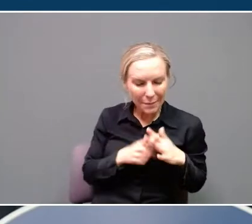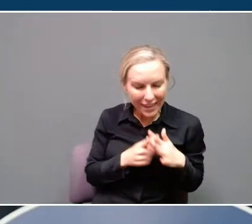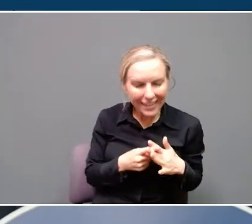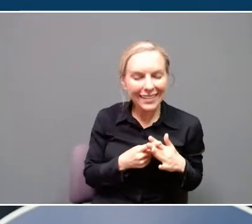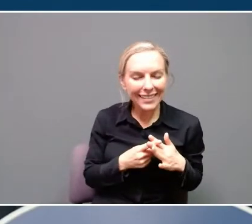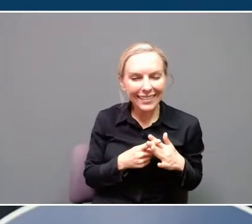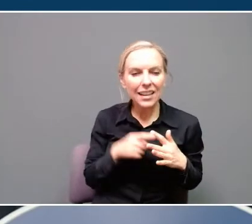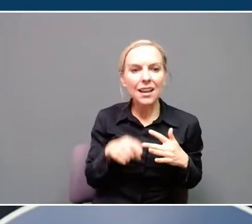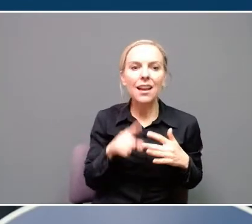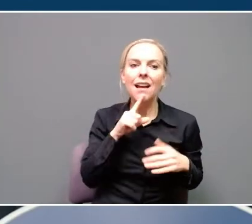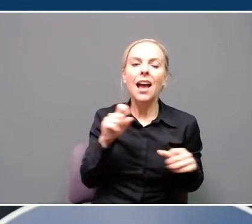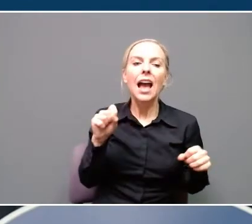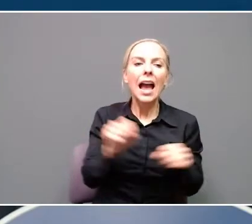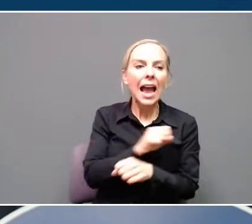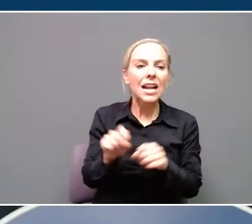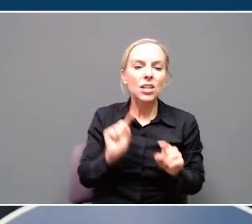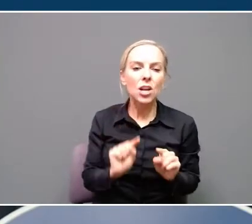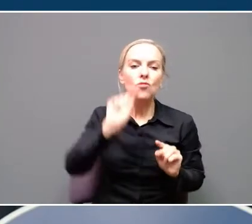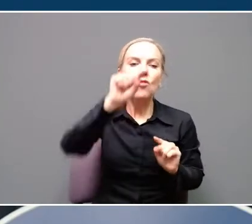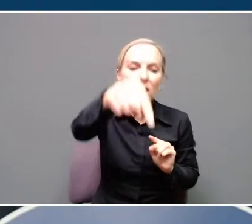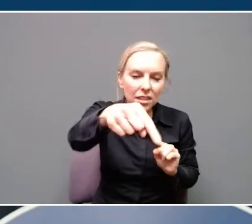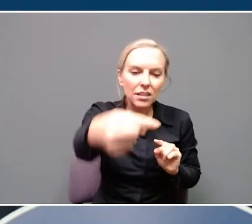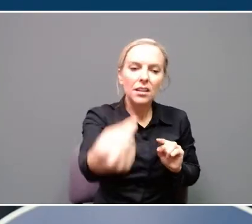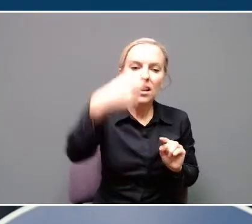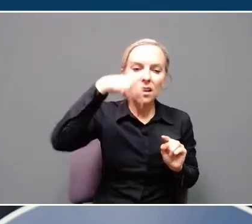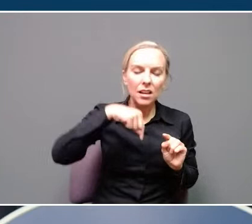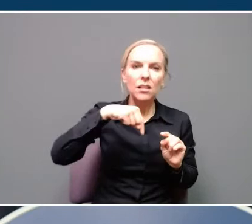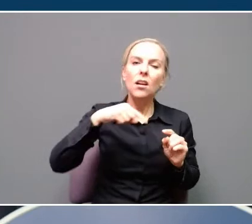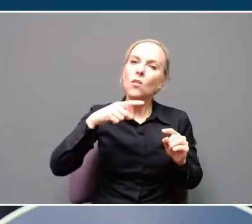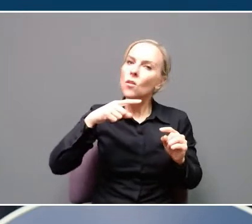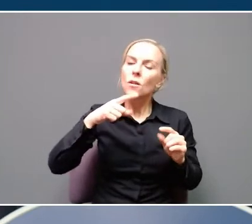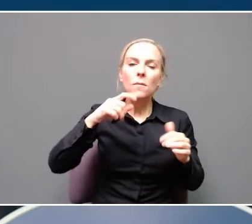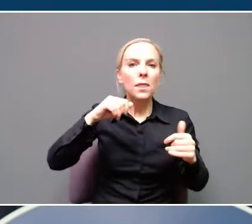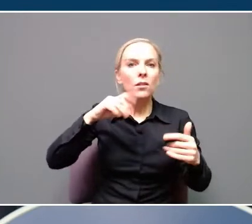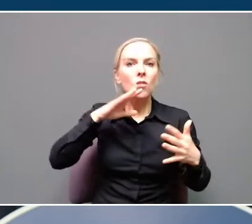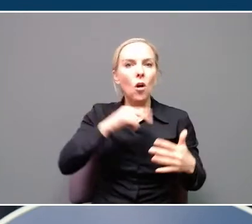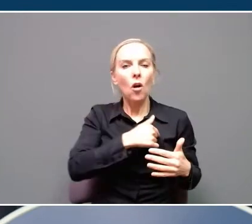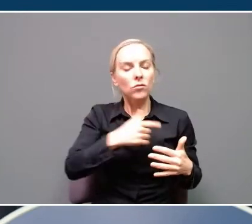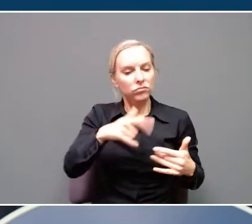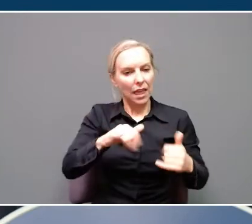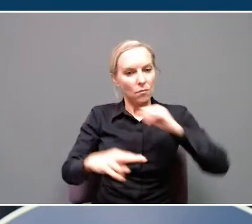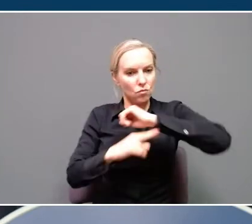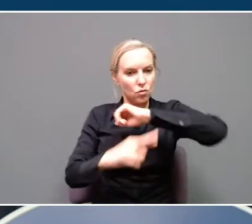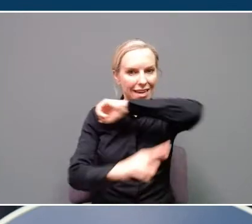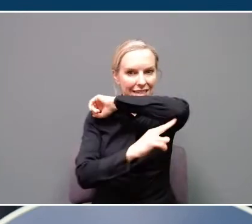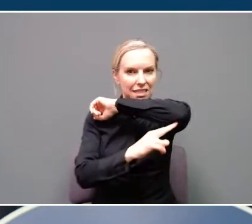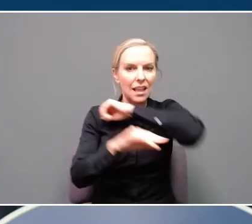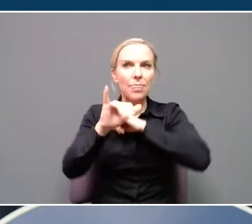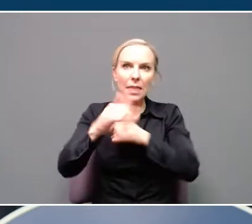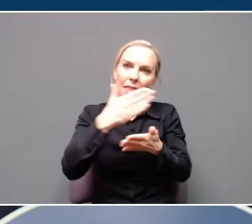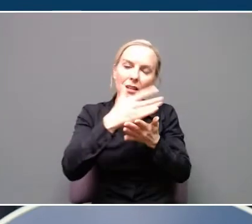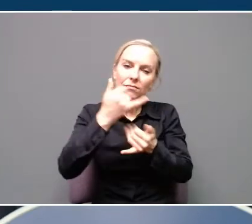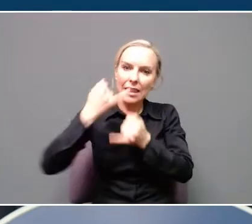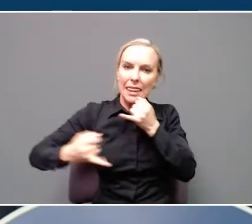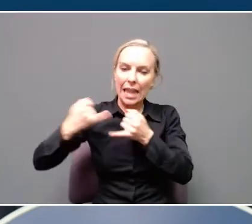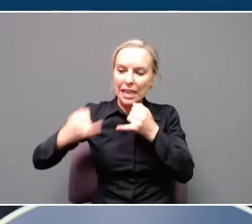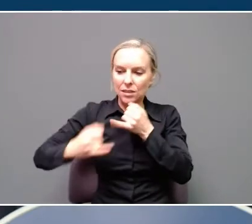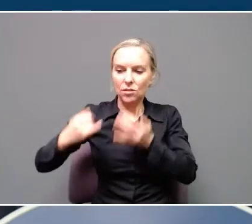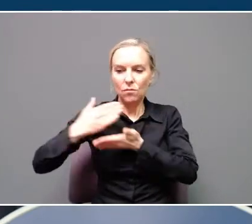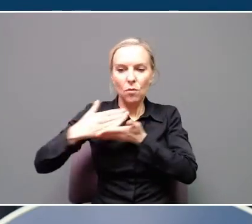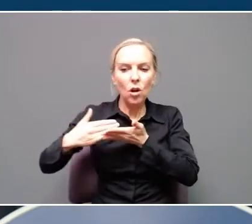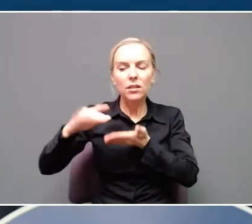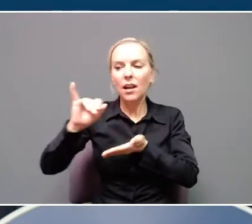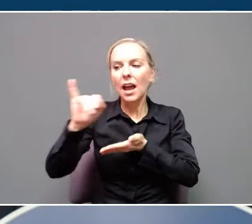actual crossing where we are building our full approach up to the bridge, but it's also the last part of the I-69 project